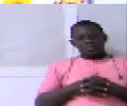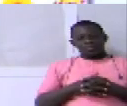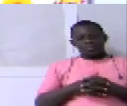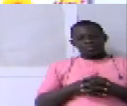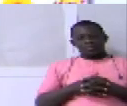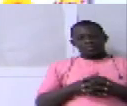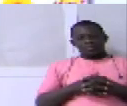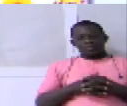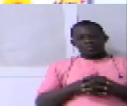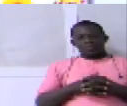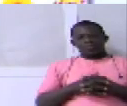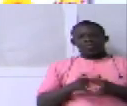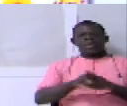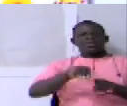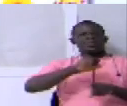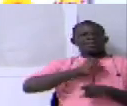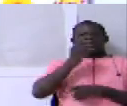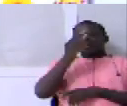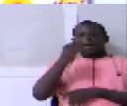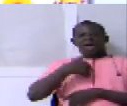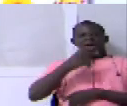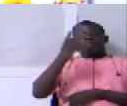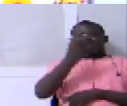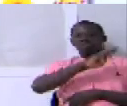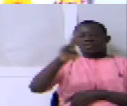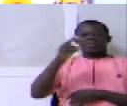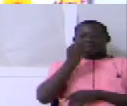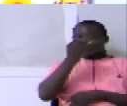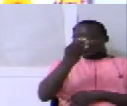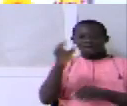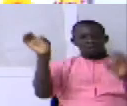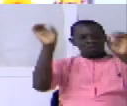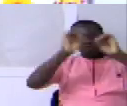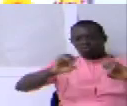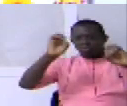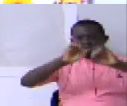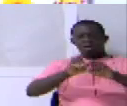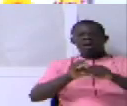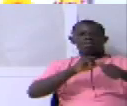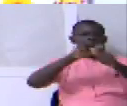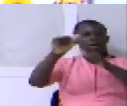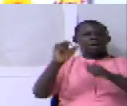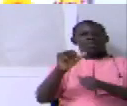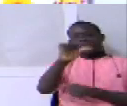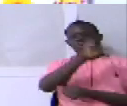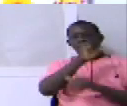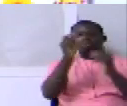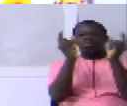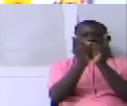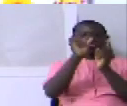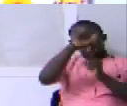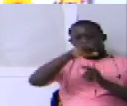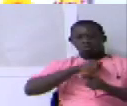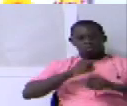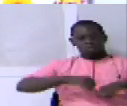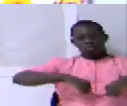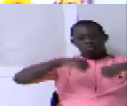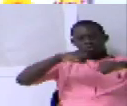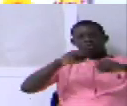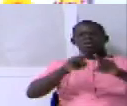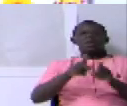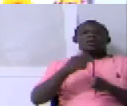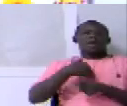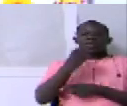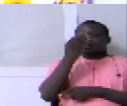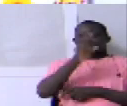fonsalo He said, I will not tell you anything. Go back to your boss. ay ñino fonyon konte fem fule muru ila keba kan And I told him I cannot go back